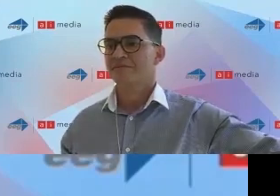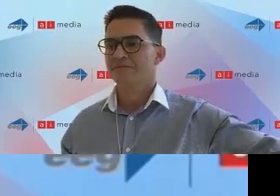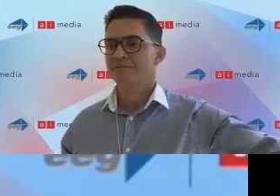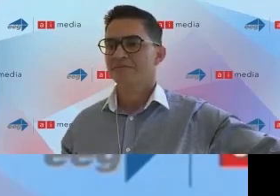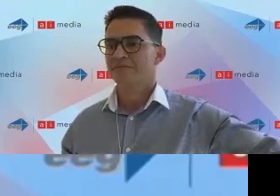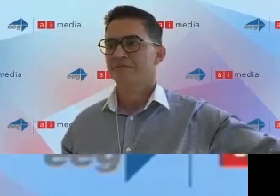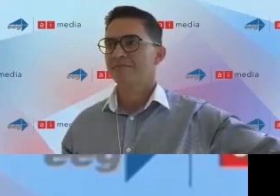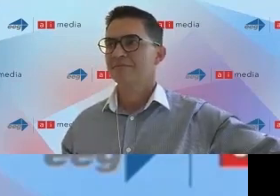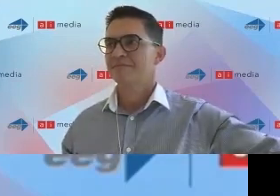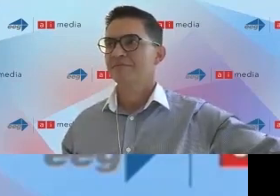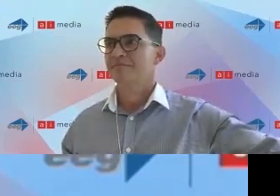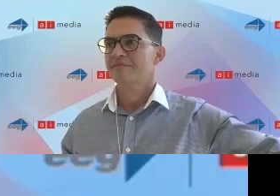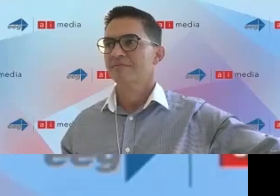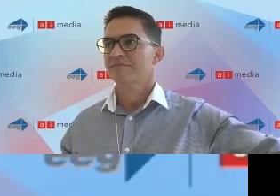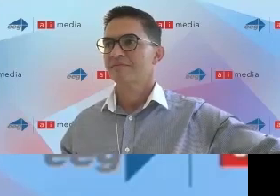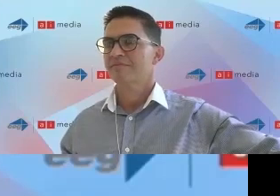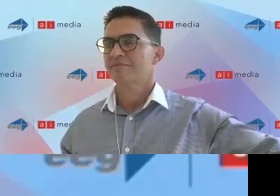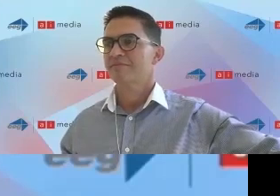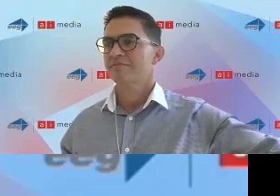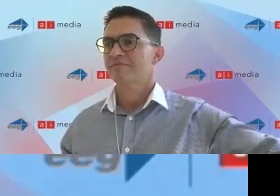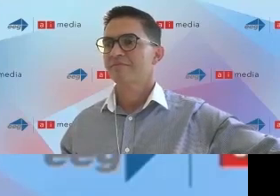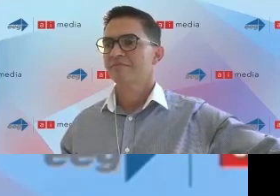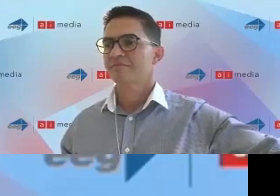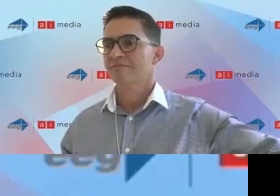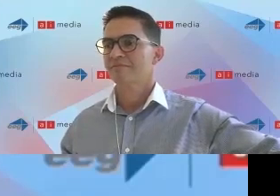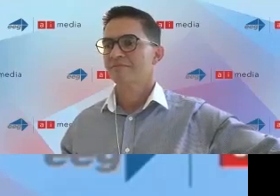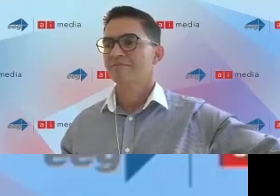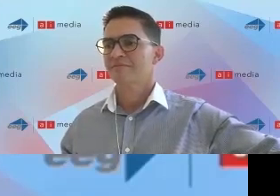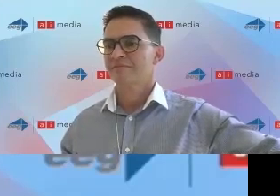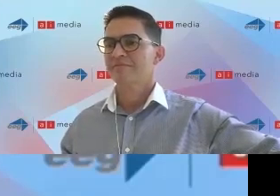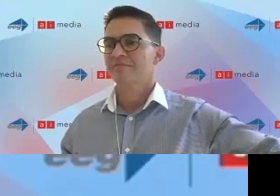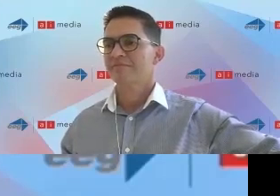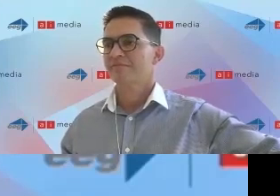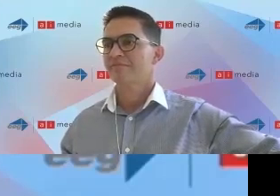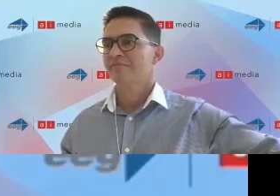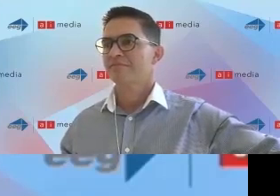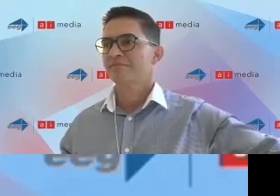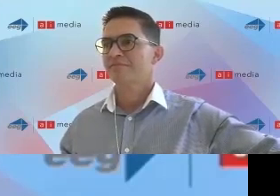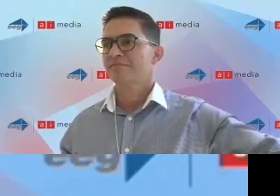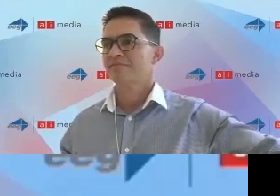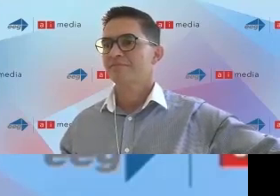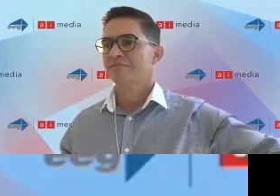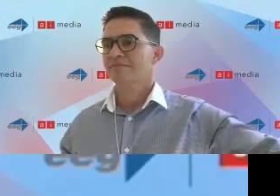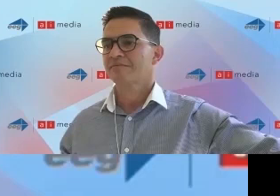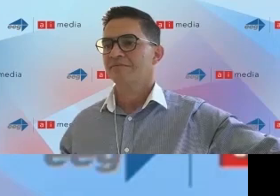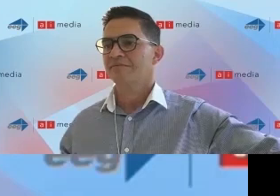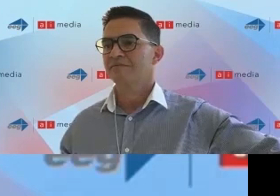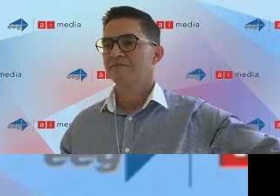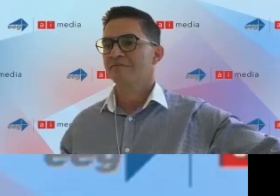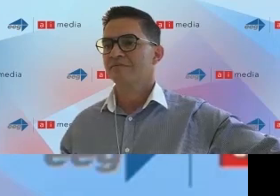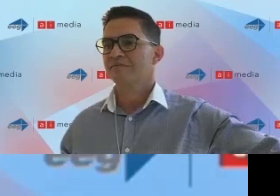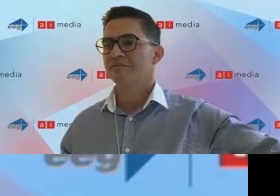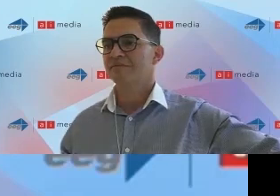ensuring that the company's values are reinforced with every initiative and every communication. I'm really excited about the growth